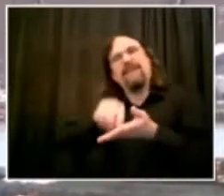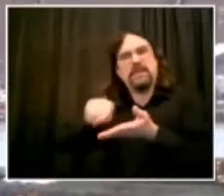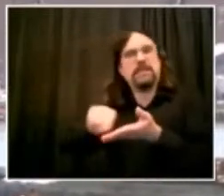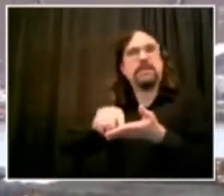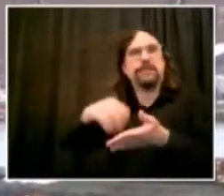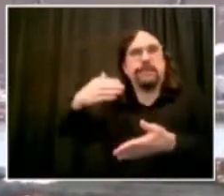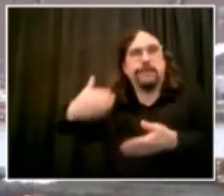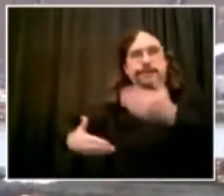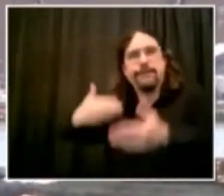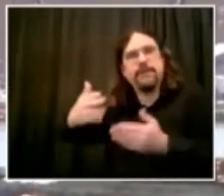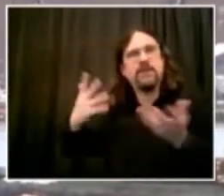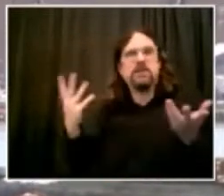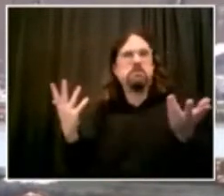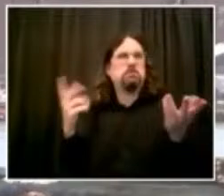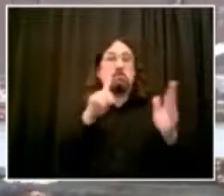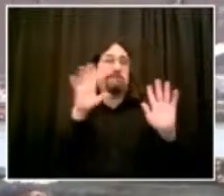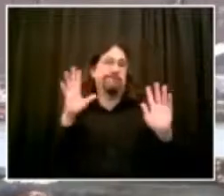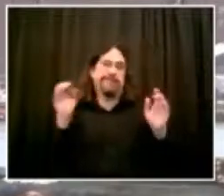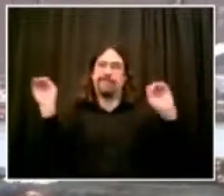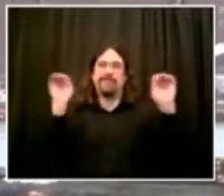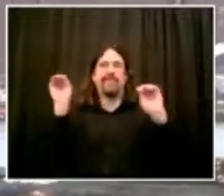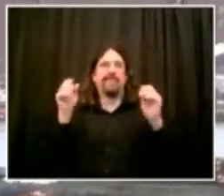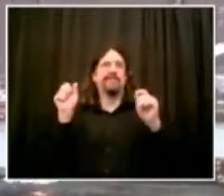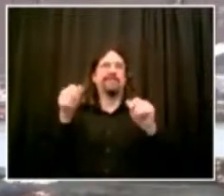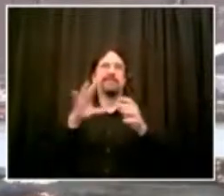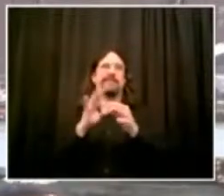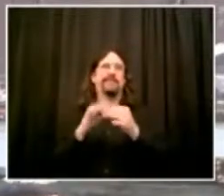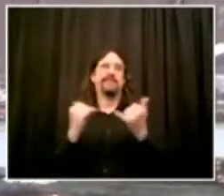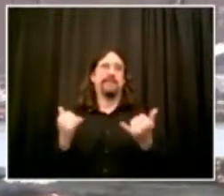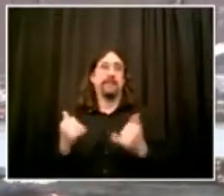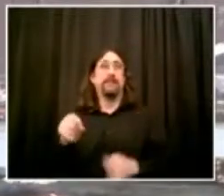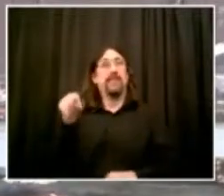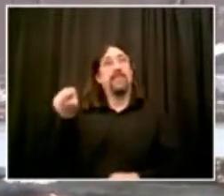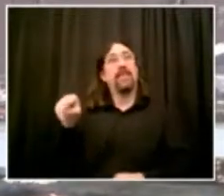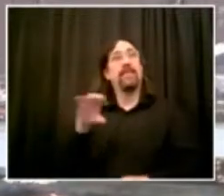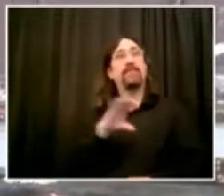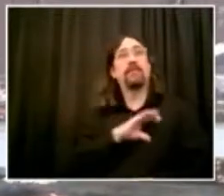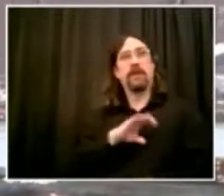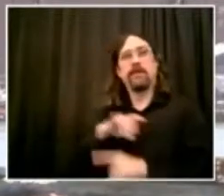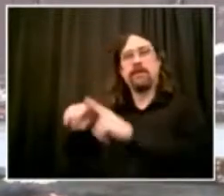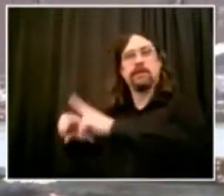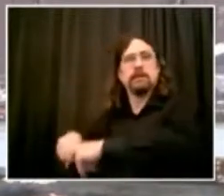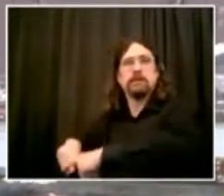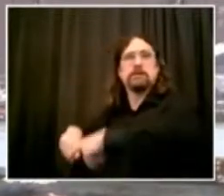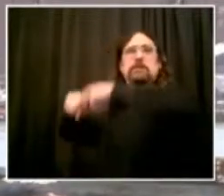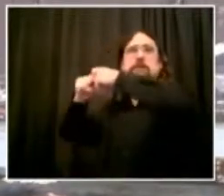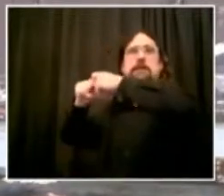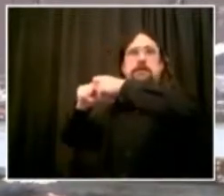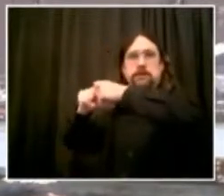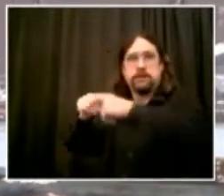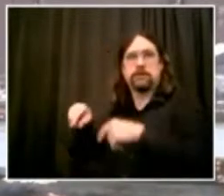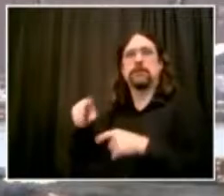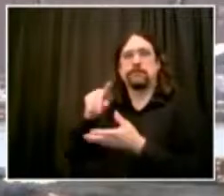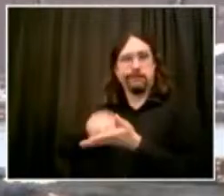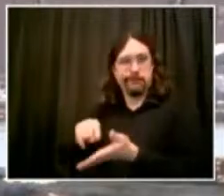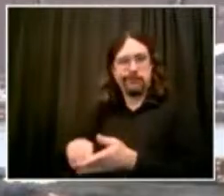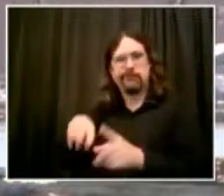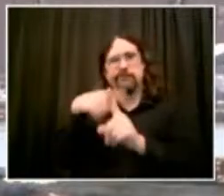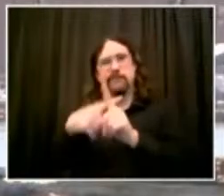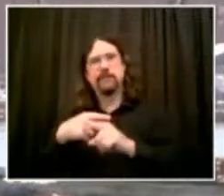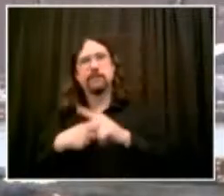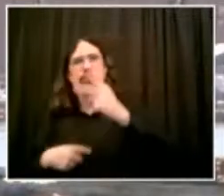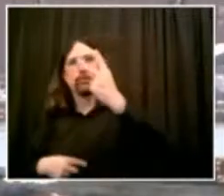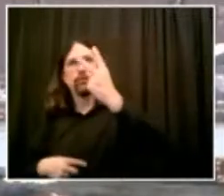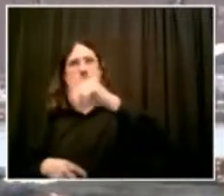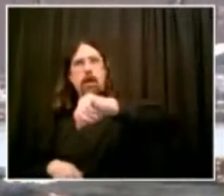with them internally. The supervising officer who has been transferred, also there's going to be a further proceeding. Anytime that